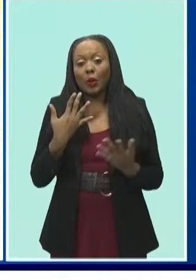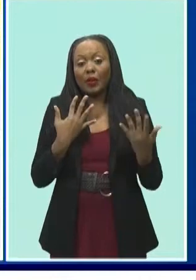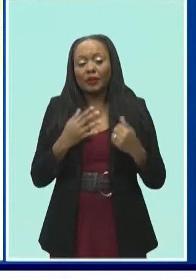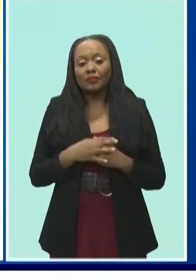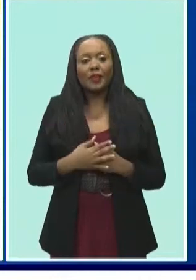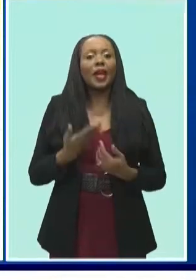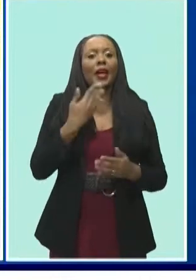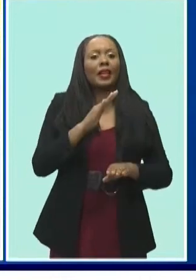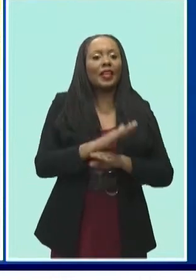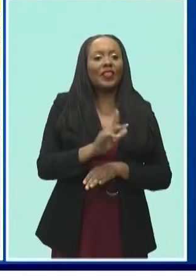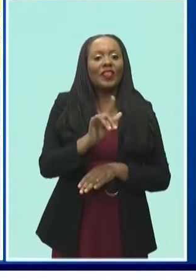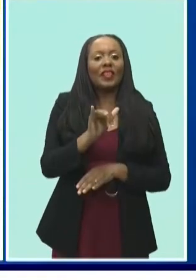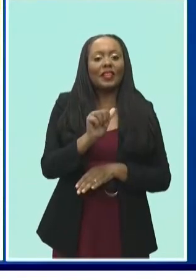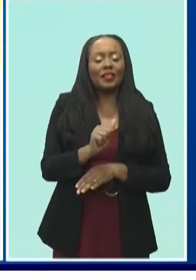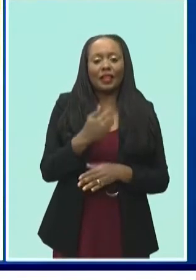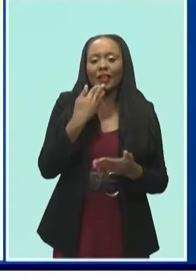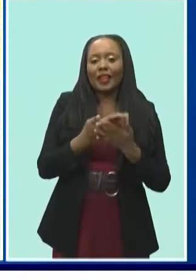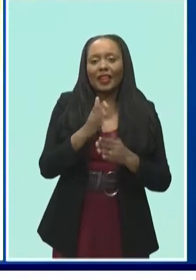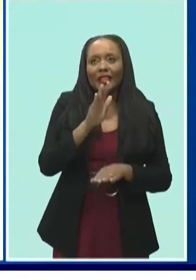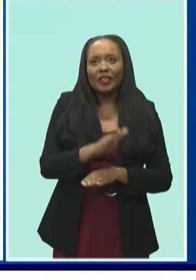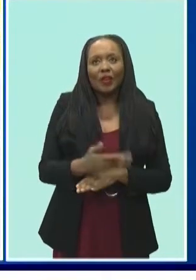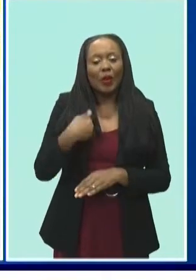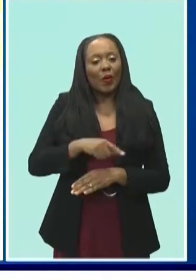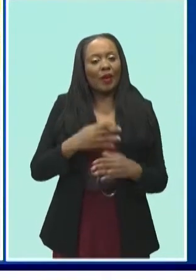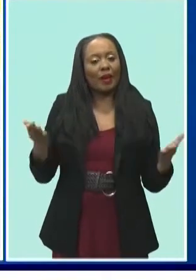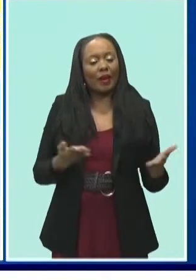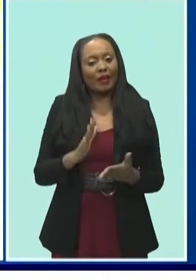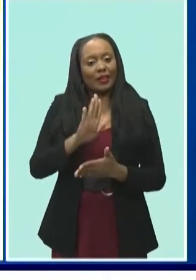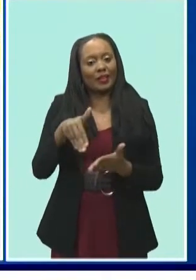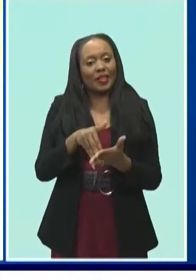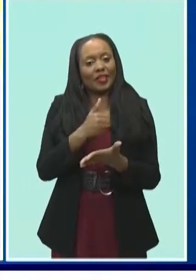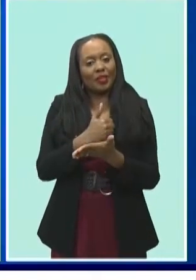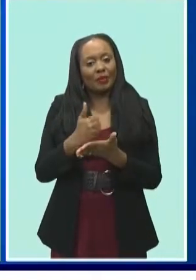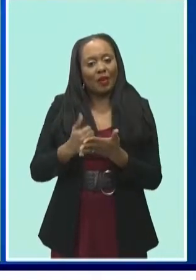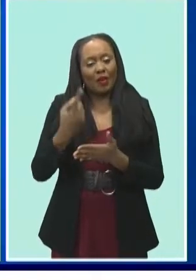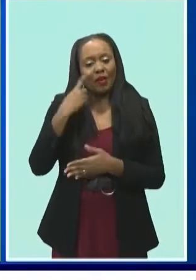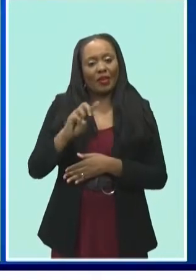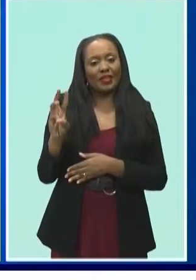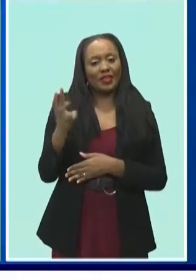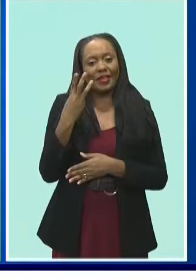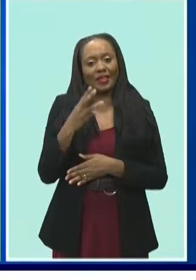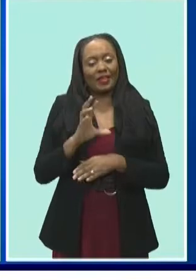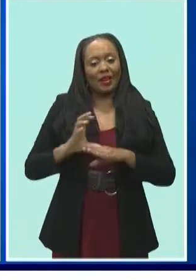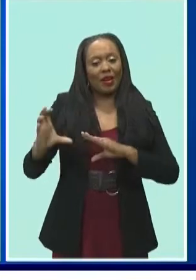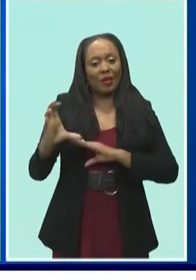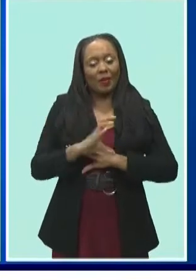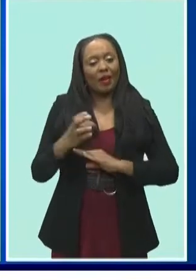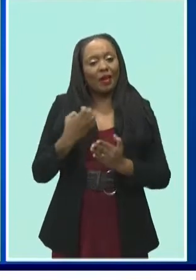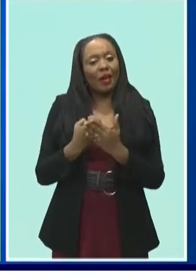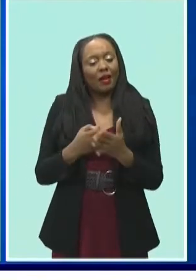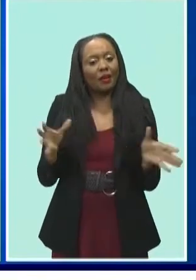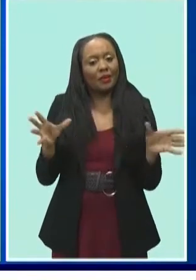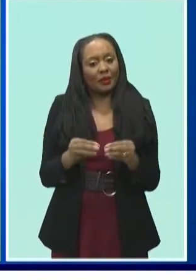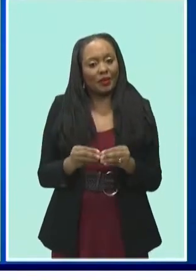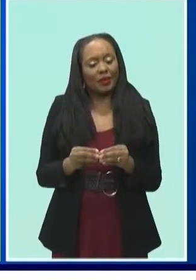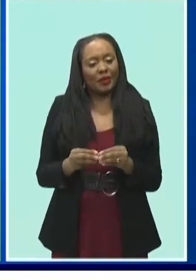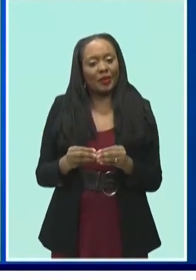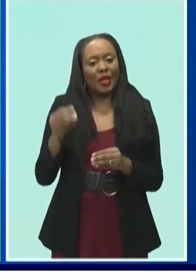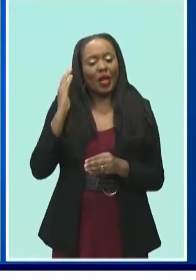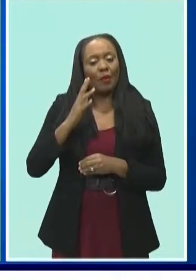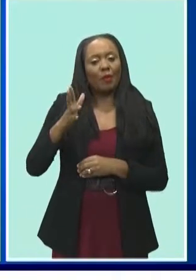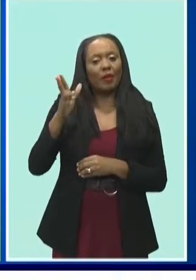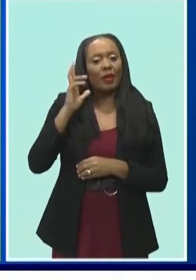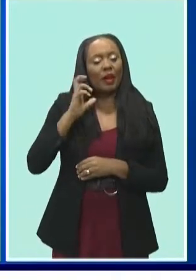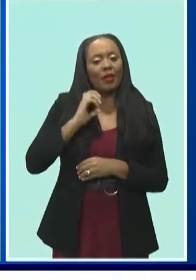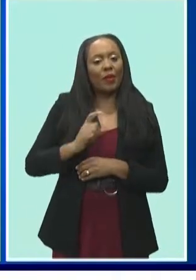Good evening, Lisa. Good evening, viewers. We are here at the Central Bank of Barbados for the 6th Caribbean Economic Forum, where we will find out from Dr. Linda